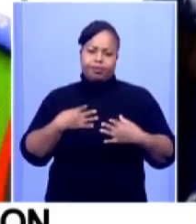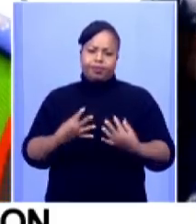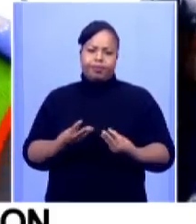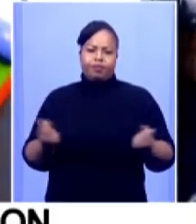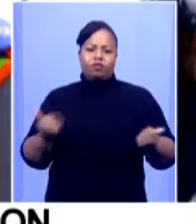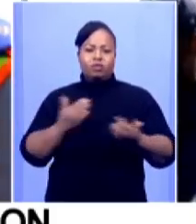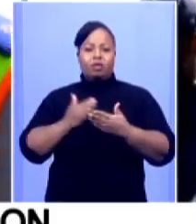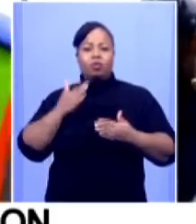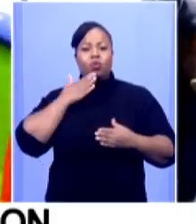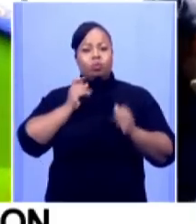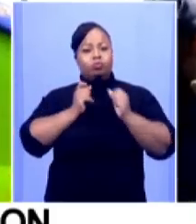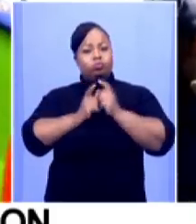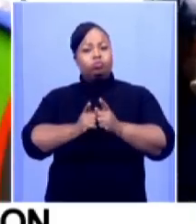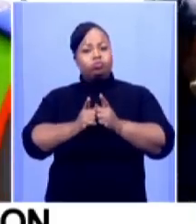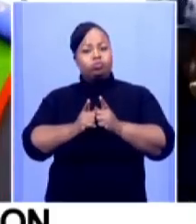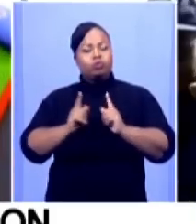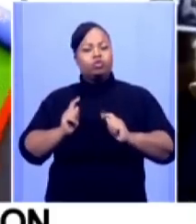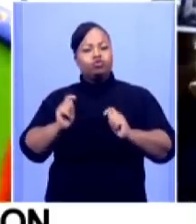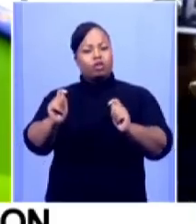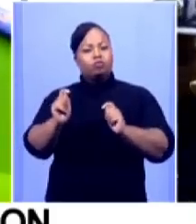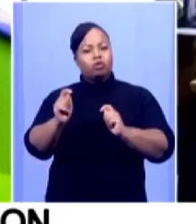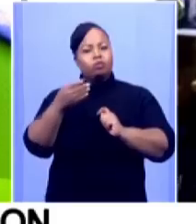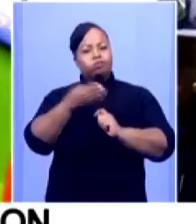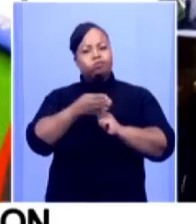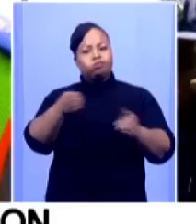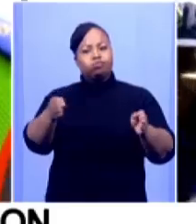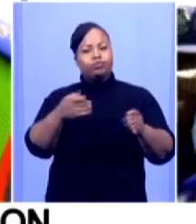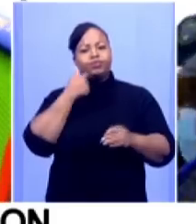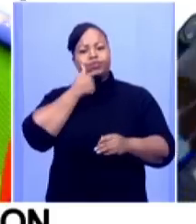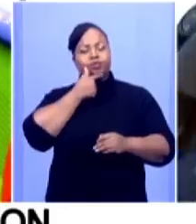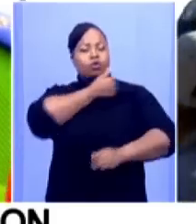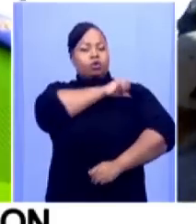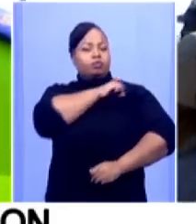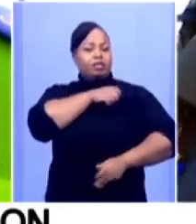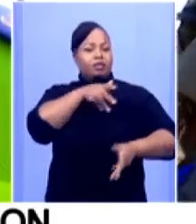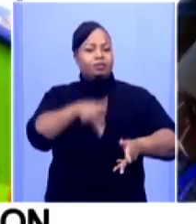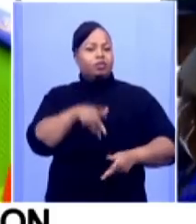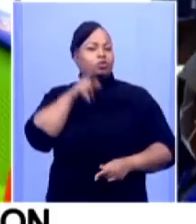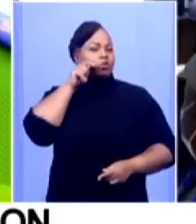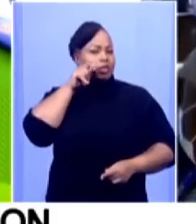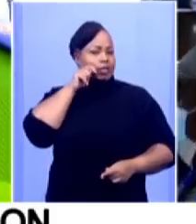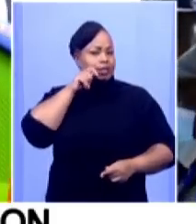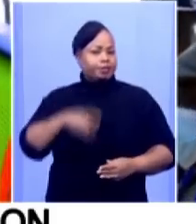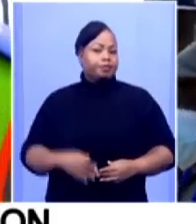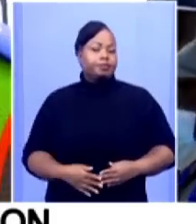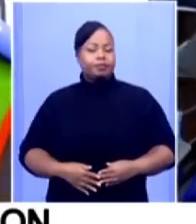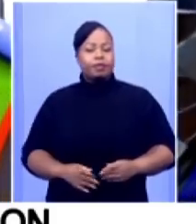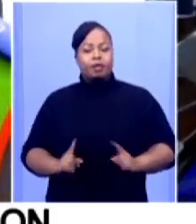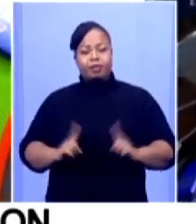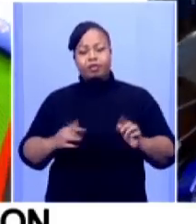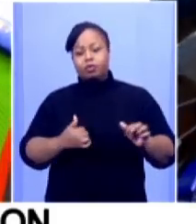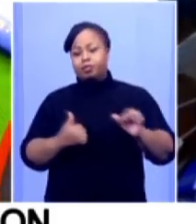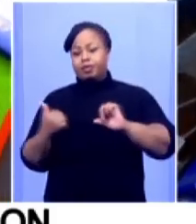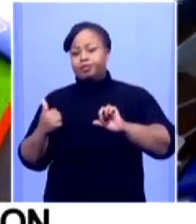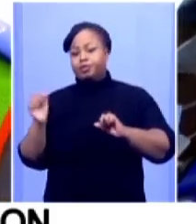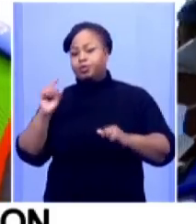injured, those who were transported to the nearest hospitals around here in Tshwane. But to go back to your question